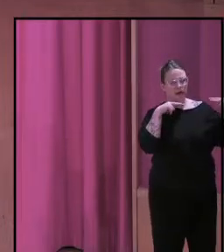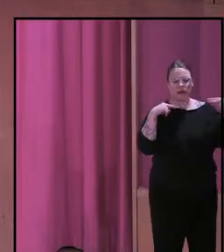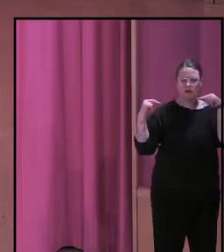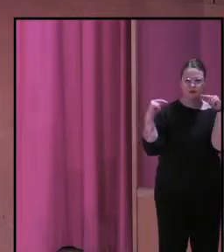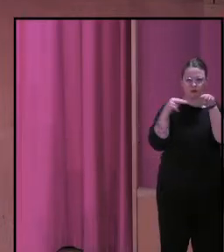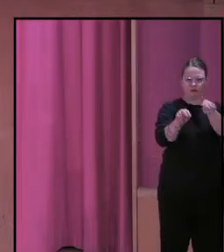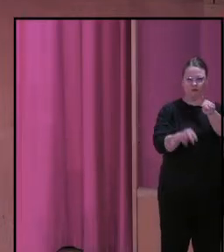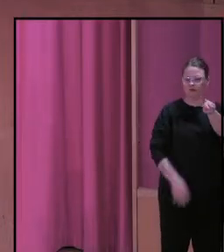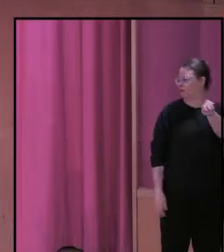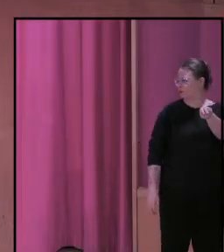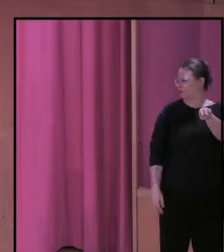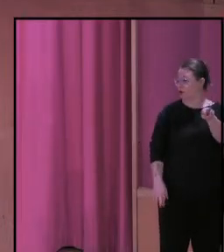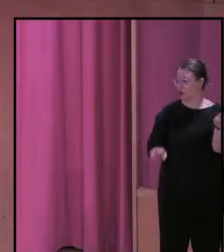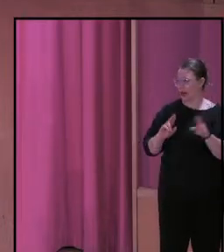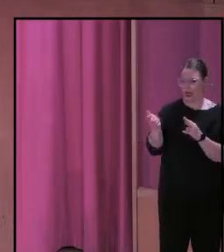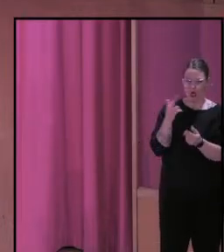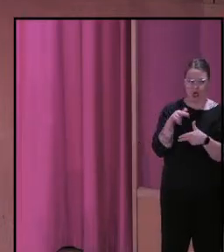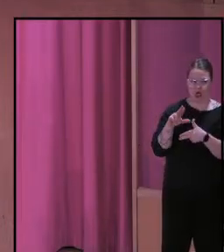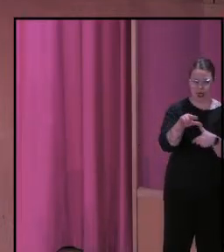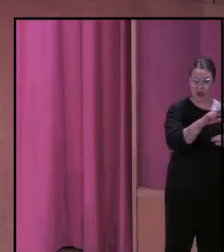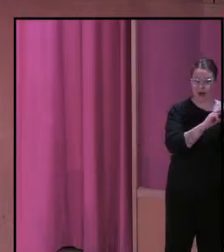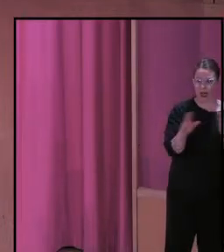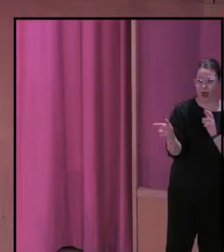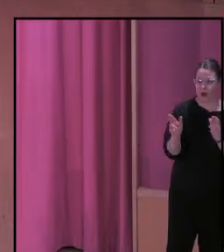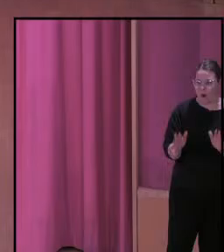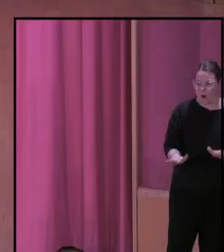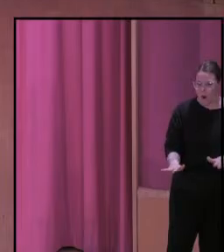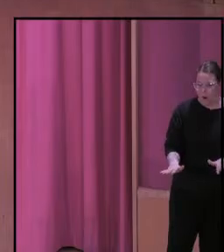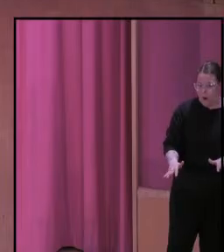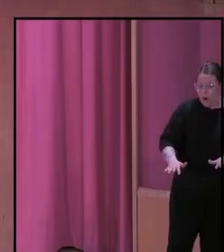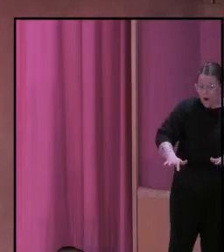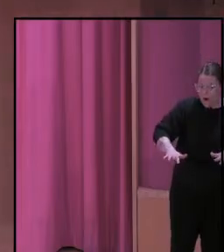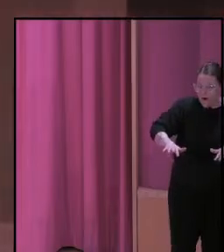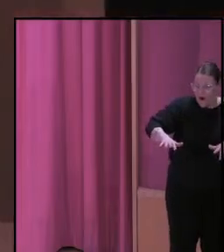the yo-yo hurricane. Audience, this is your cue.